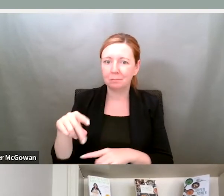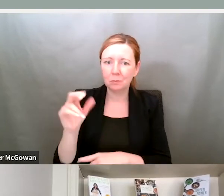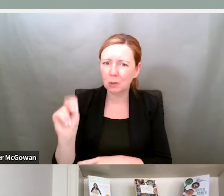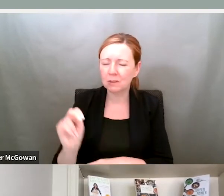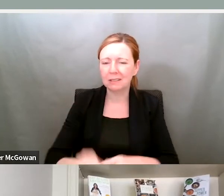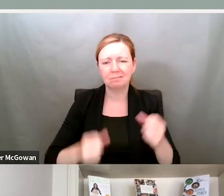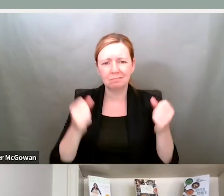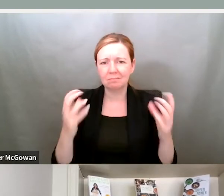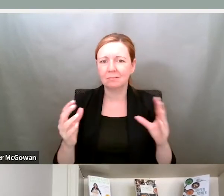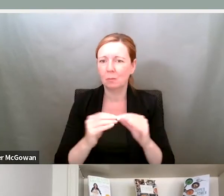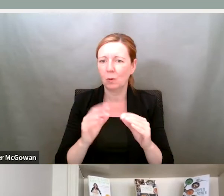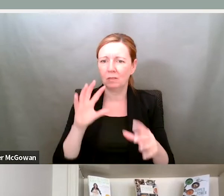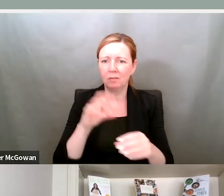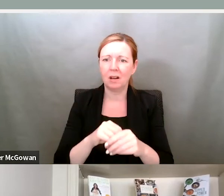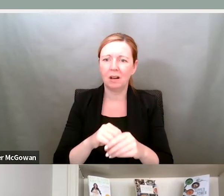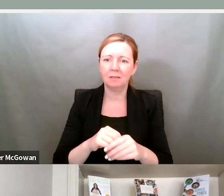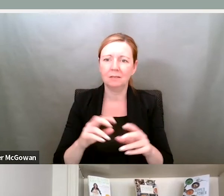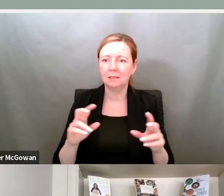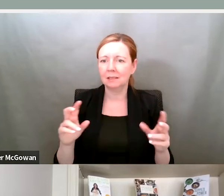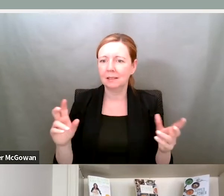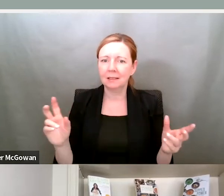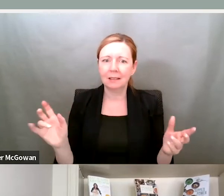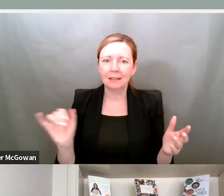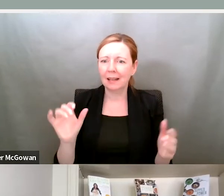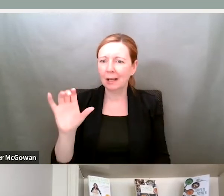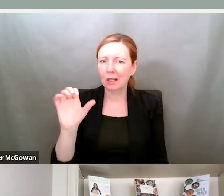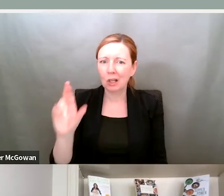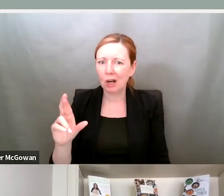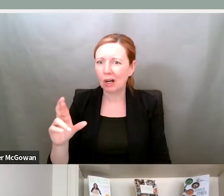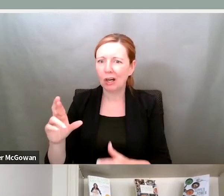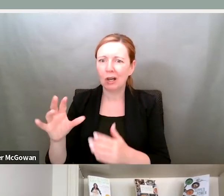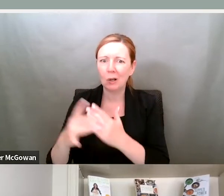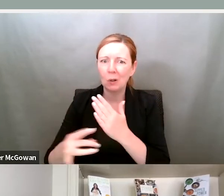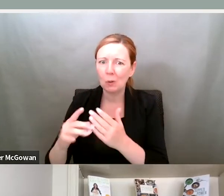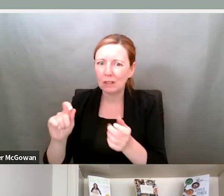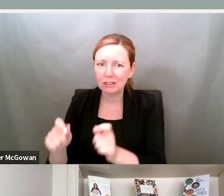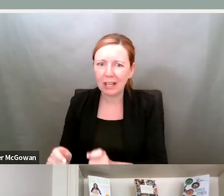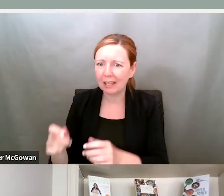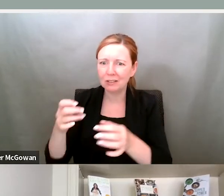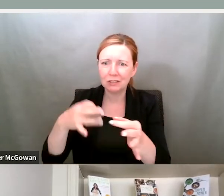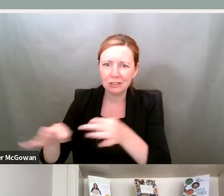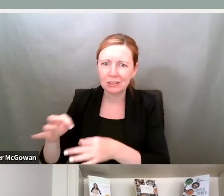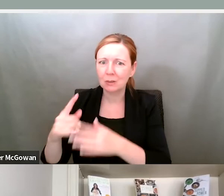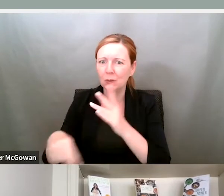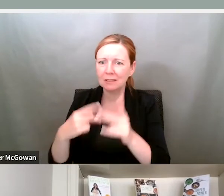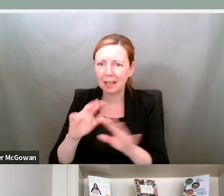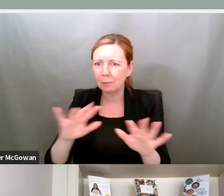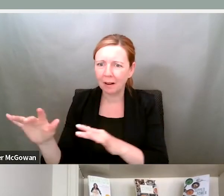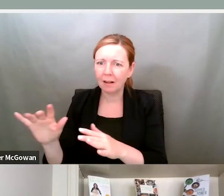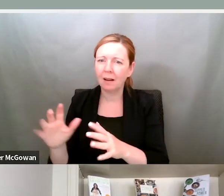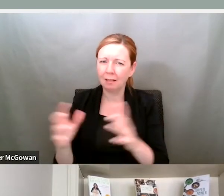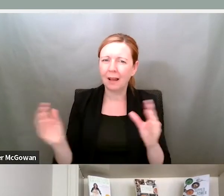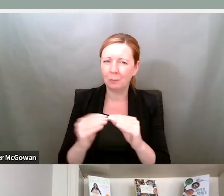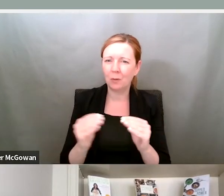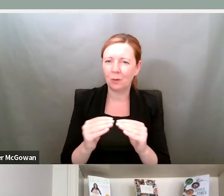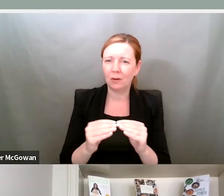more to it. Getting an oil change, what kind of oils do we choose, and what kind of products do we buy, and what type of oils are in those? And there's a lot more to